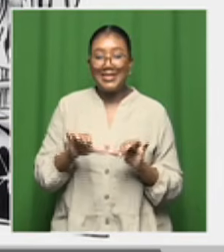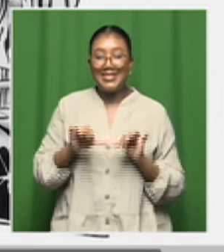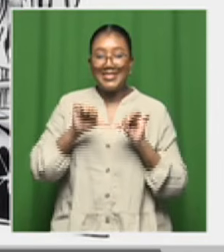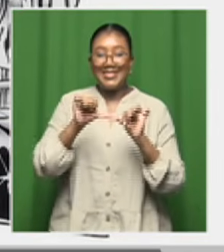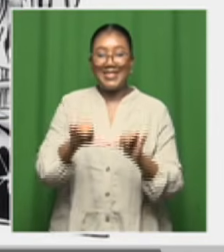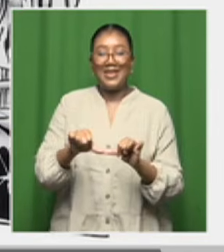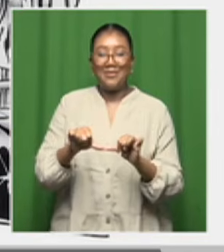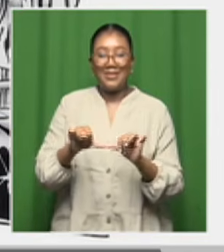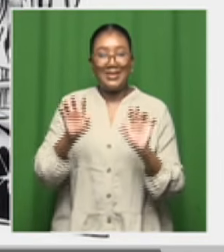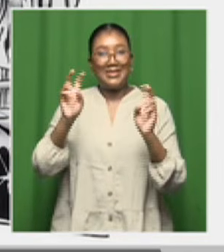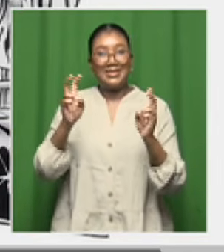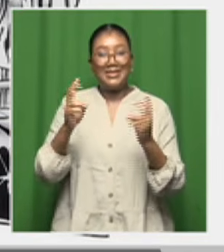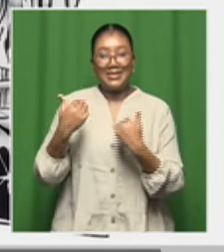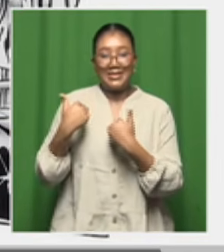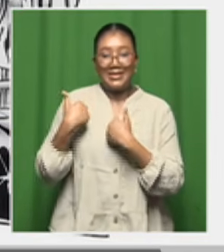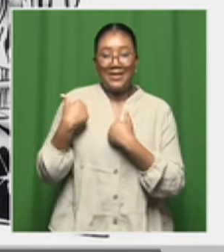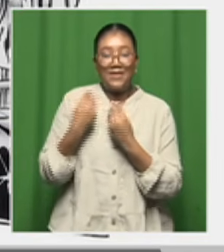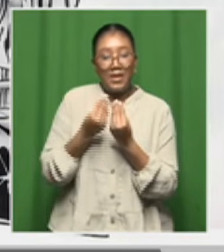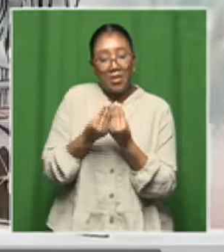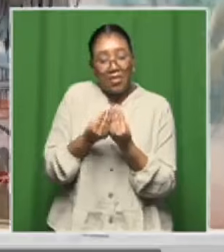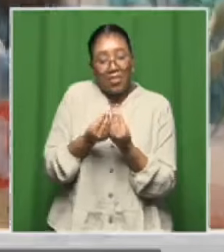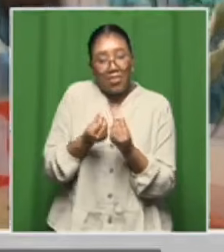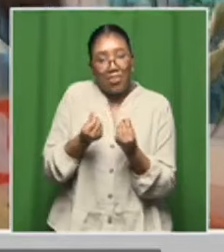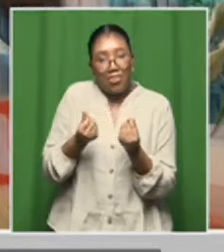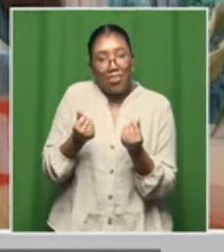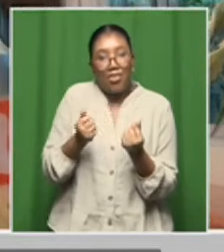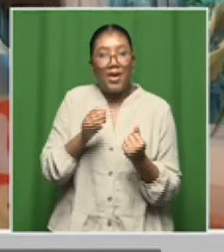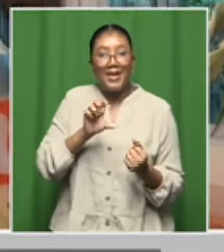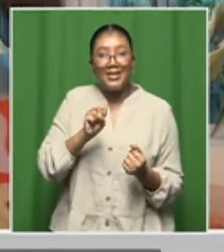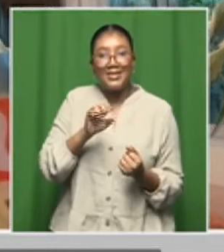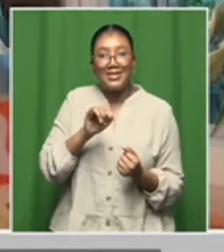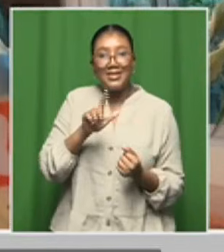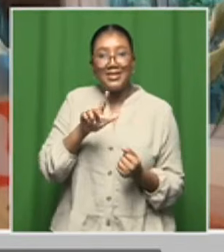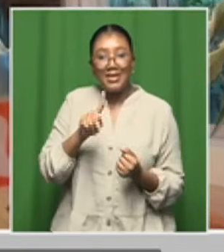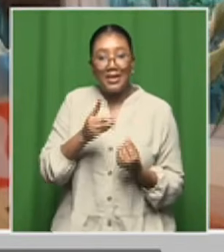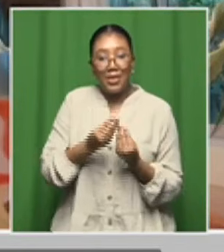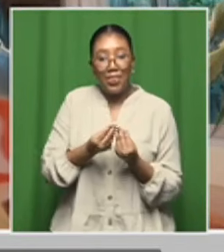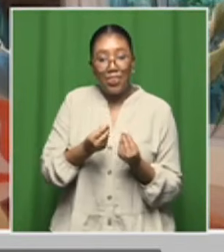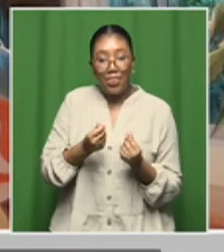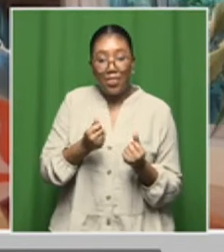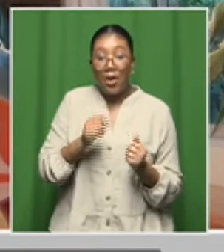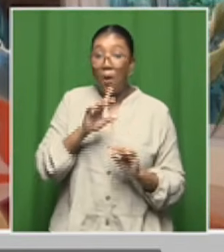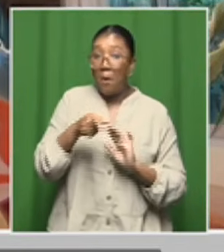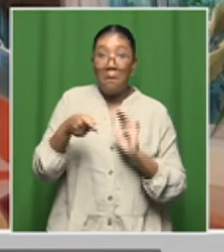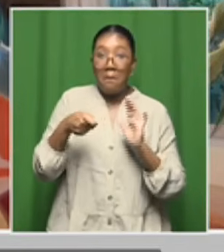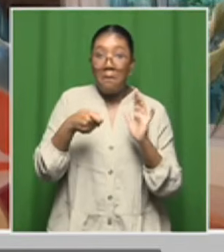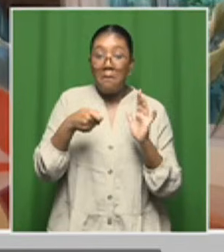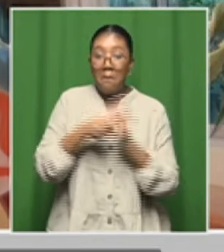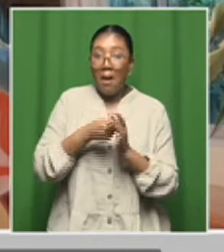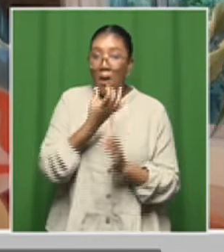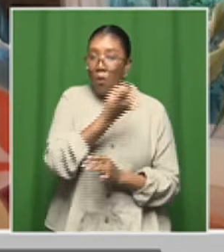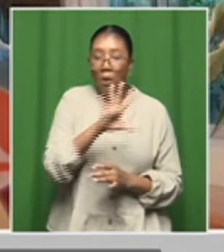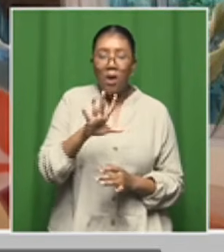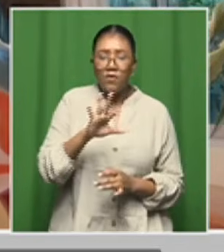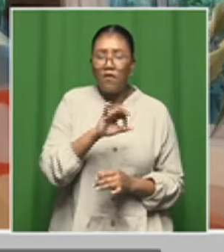silk. So silk is a fabric that if you buy it once and you take care of it, it can last forever.